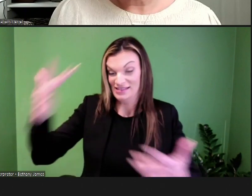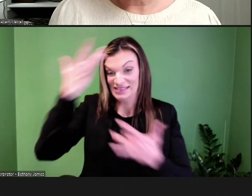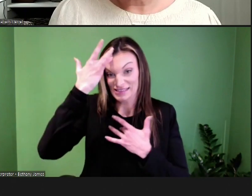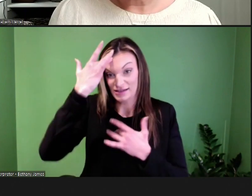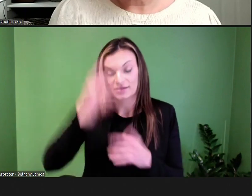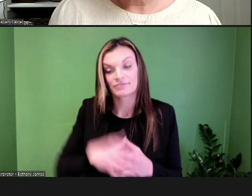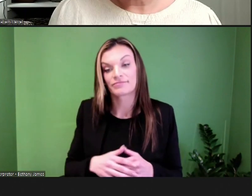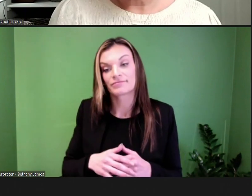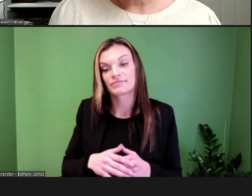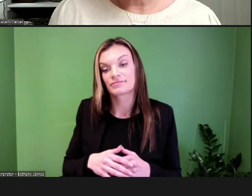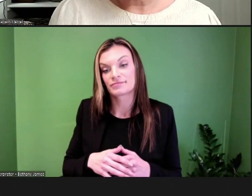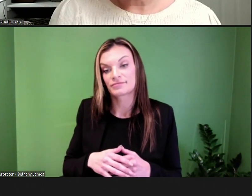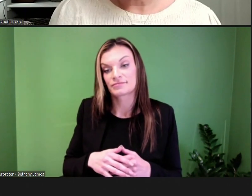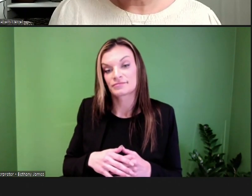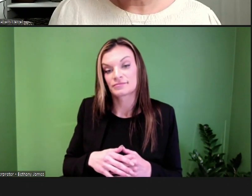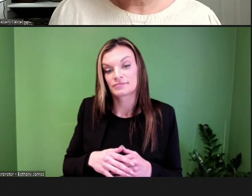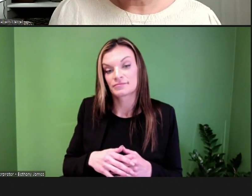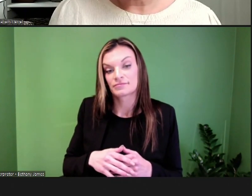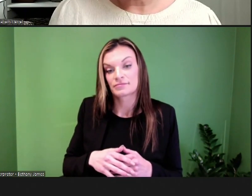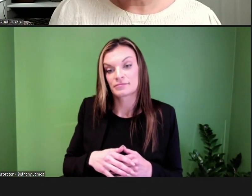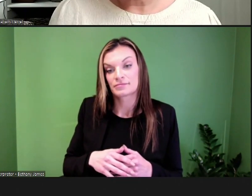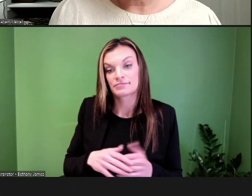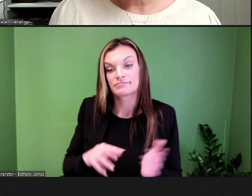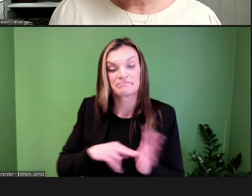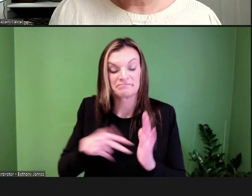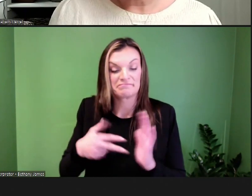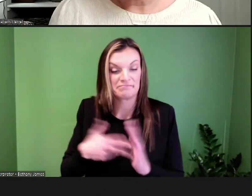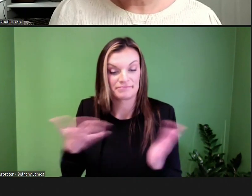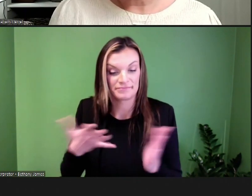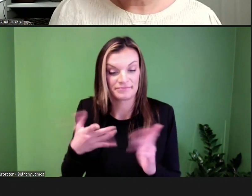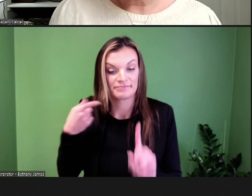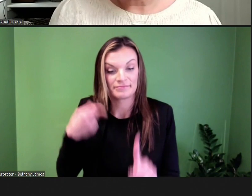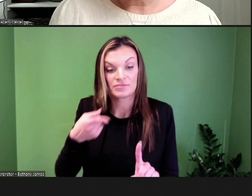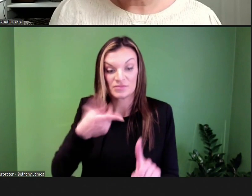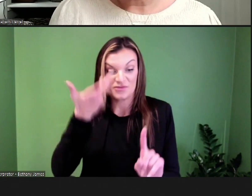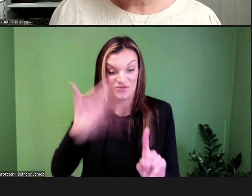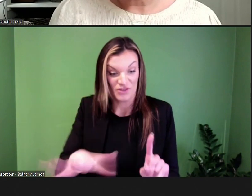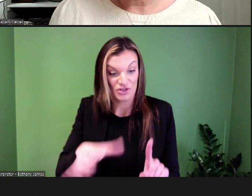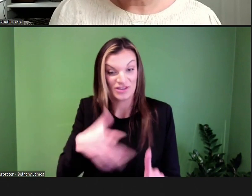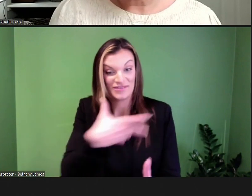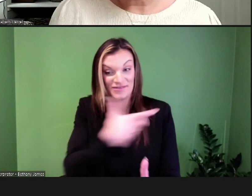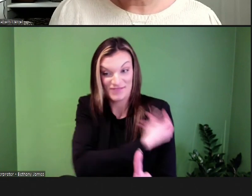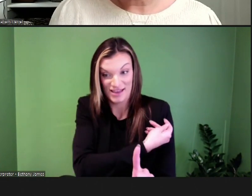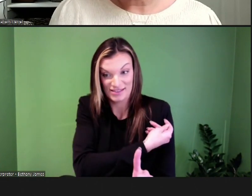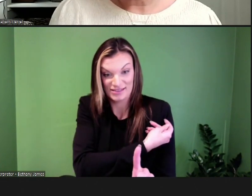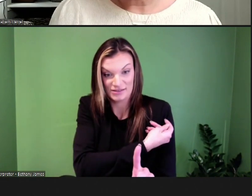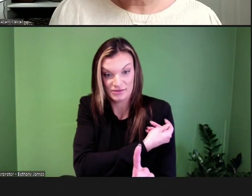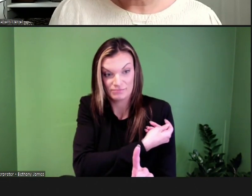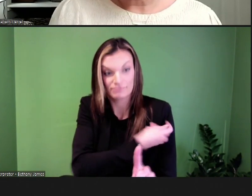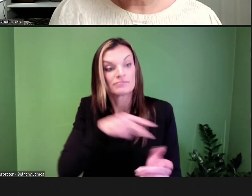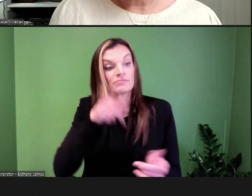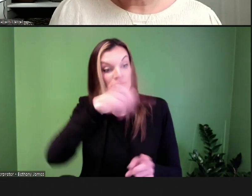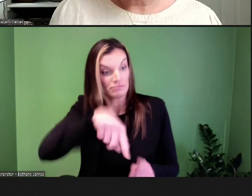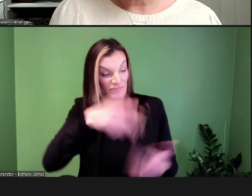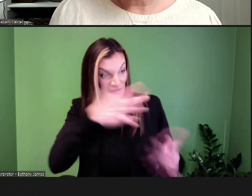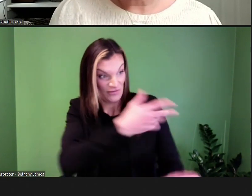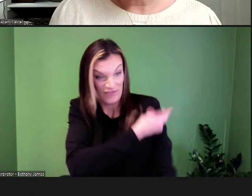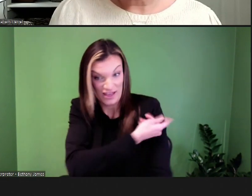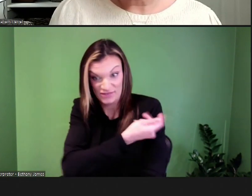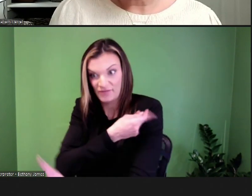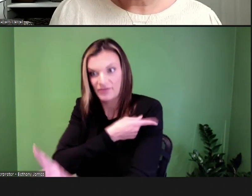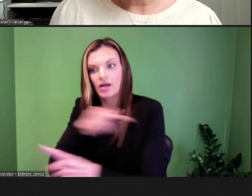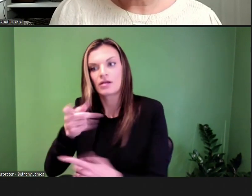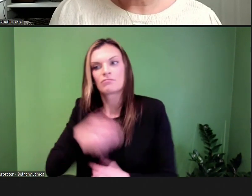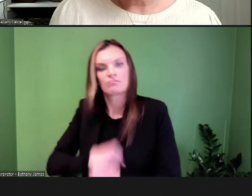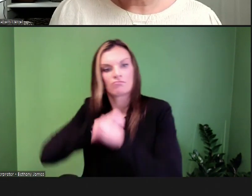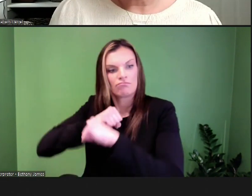more people who are immune. So that means the more people who are vaccinated, the safer it is for society, the safer it is for children under